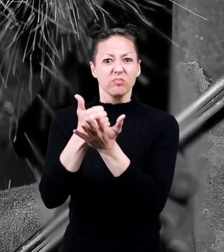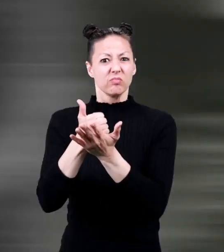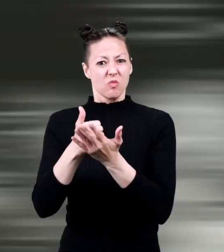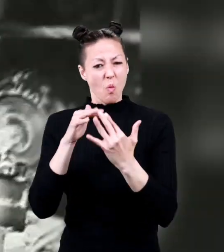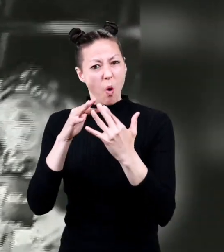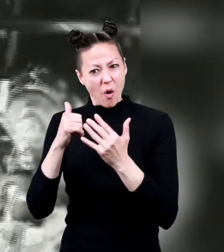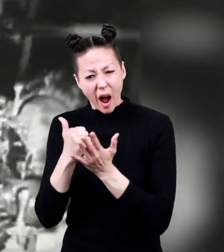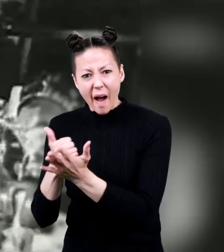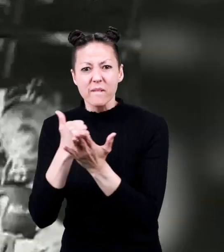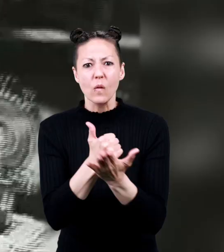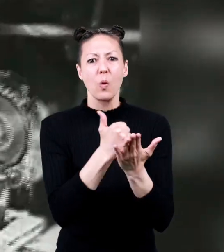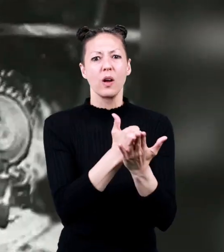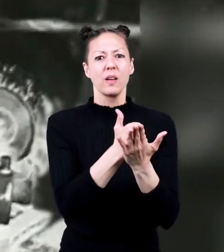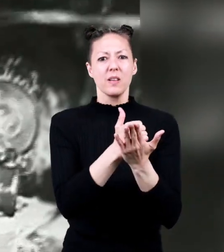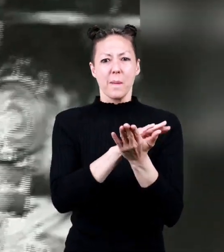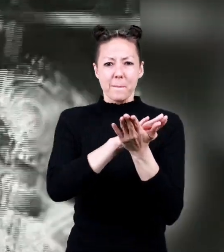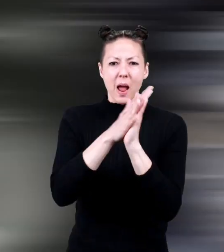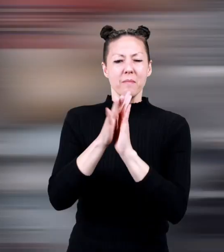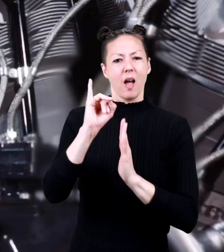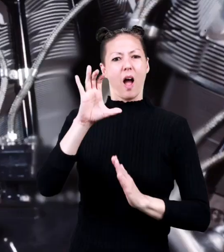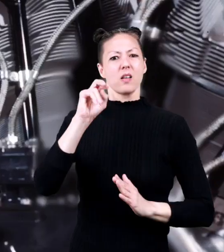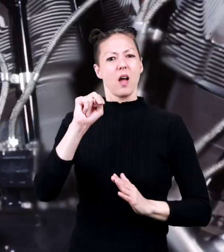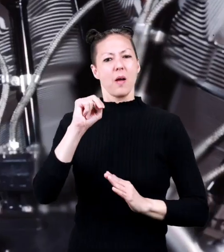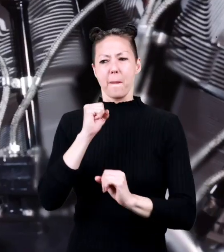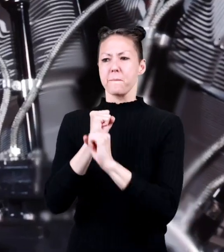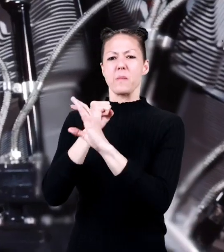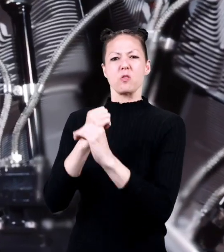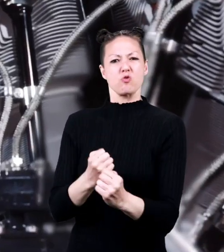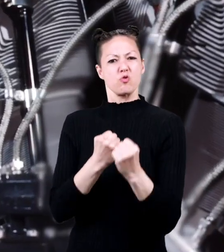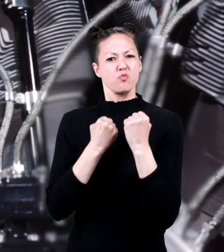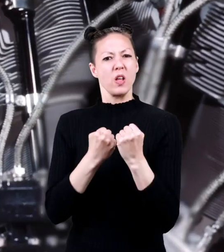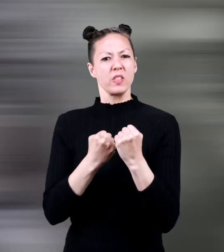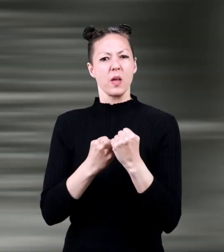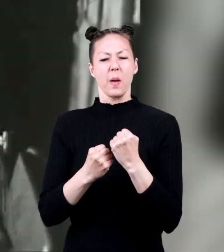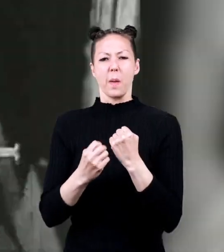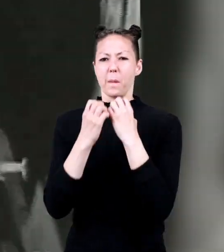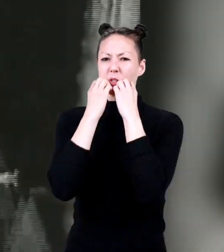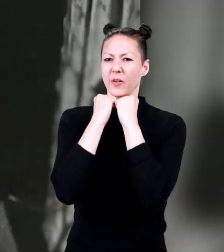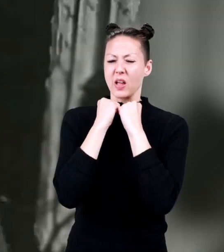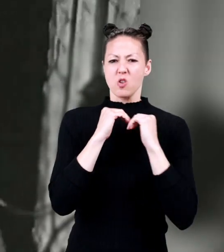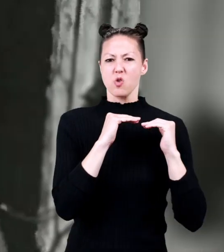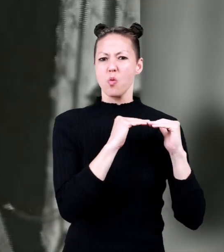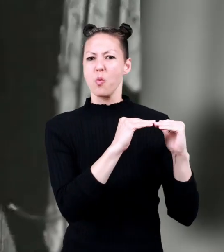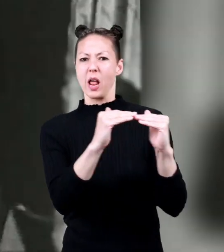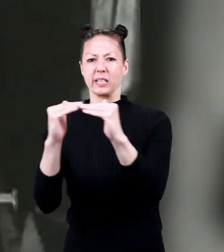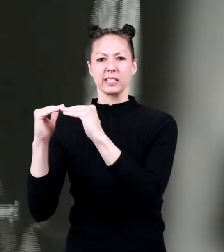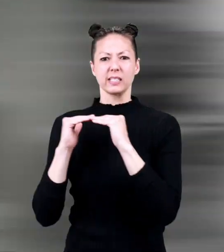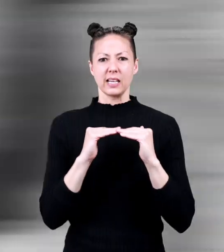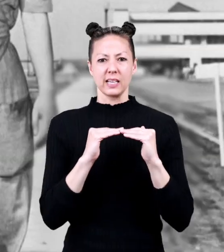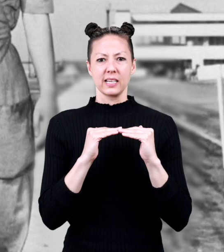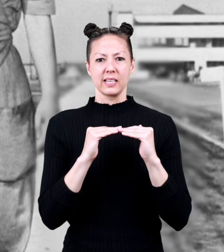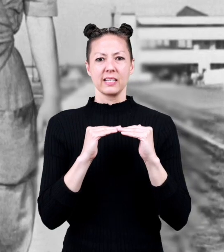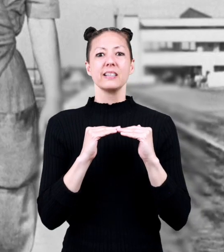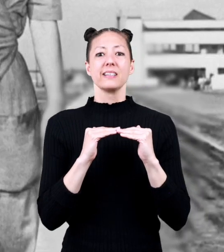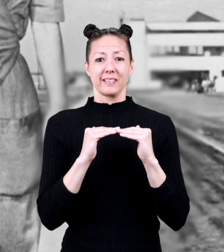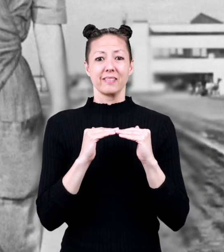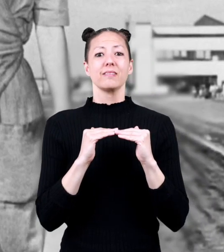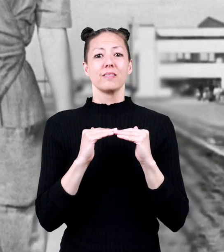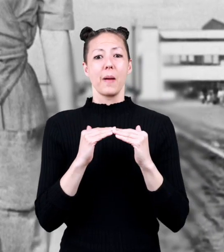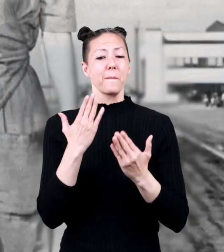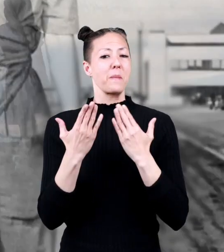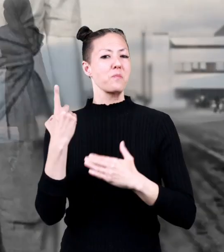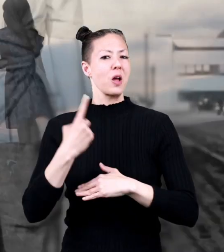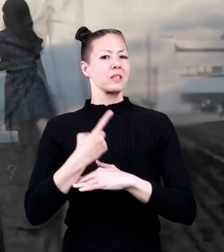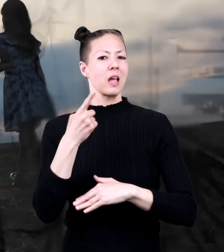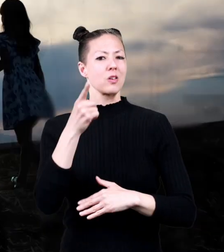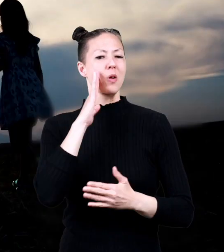aid war efforts, she has become an icon that promotes strength, perseverance, and equality.